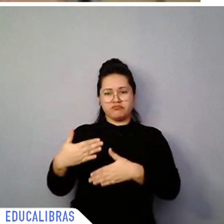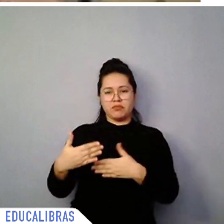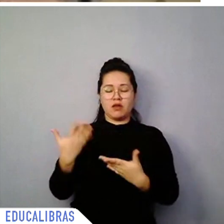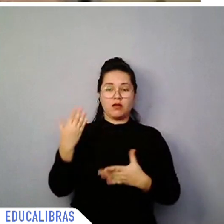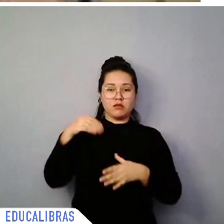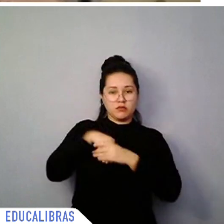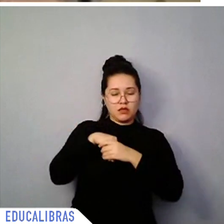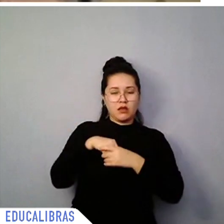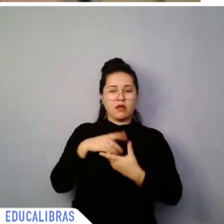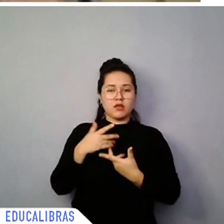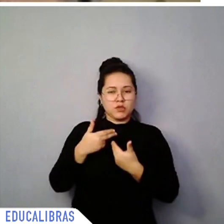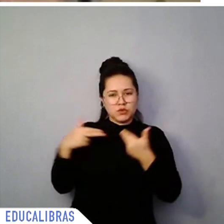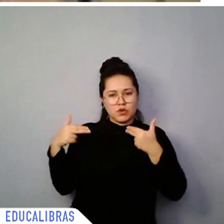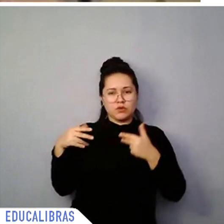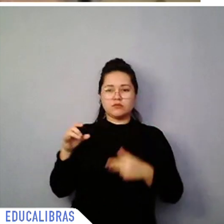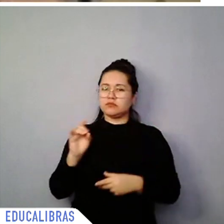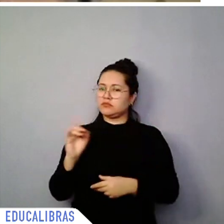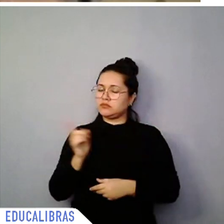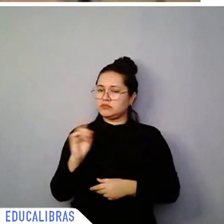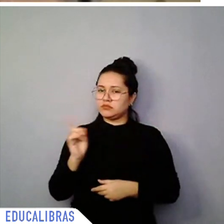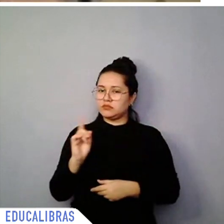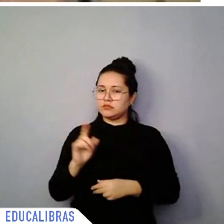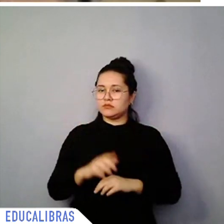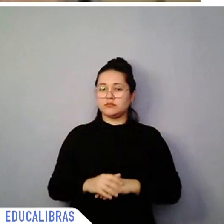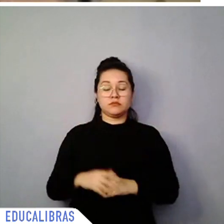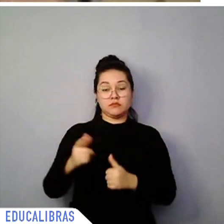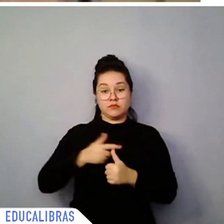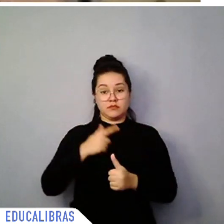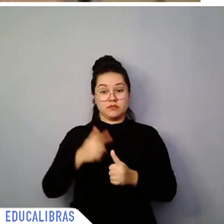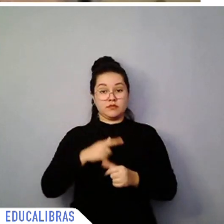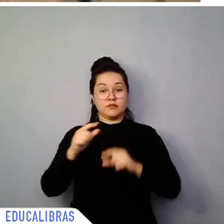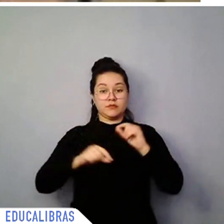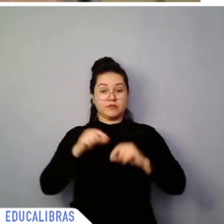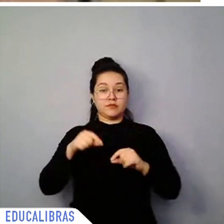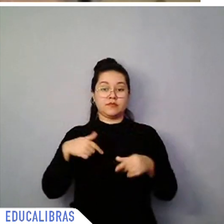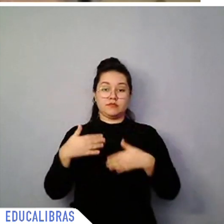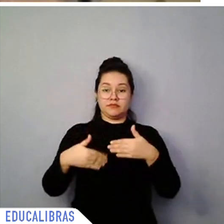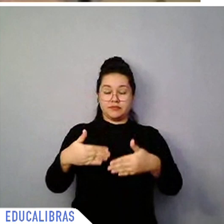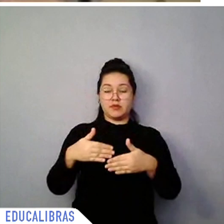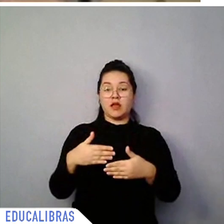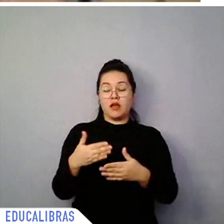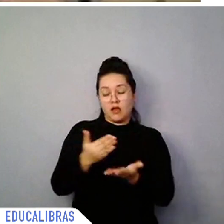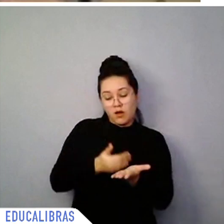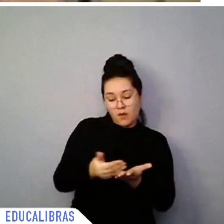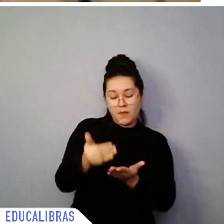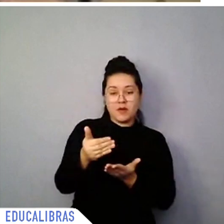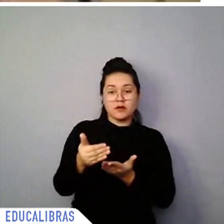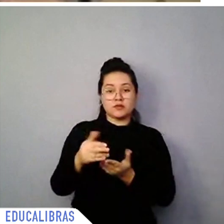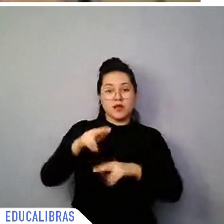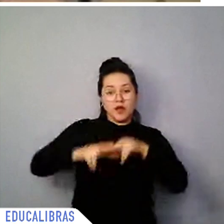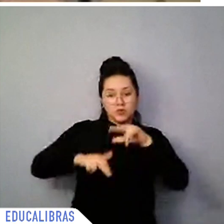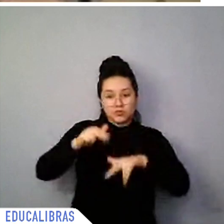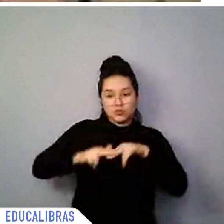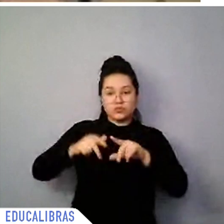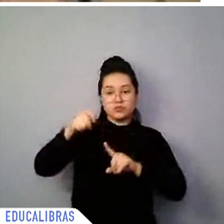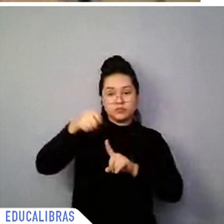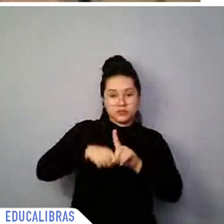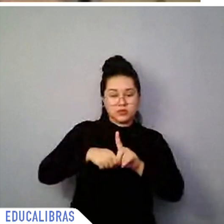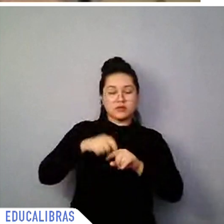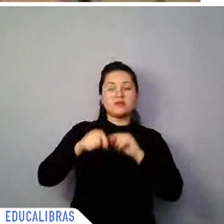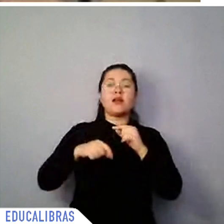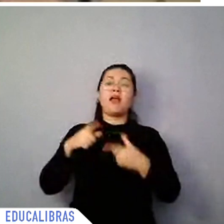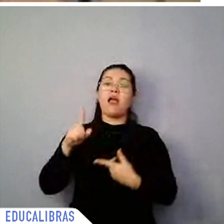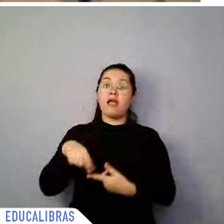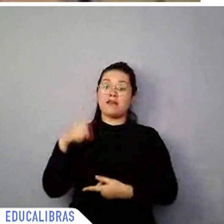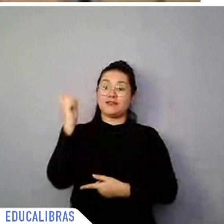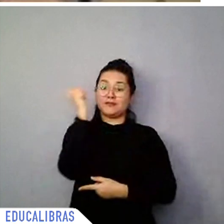the language, because they have many fears, like the one of there is a chip in the vaccine that's going to